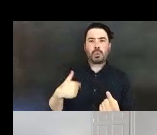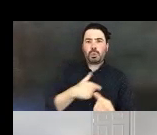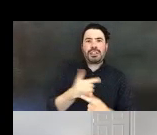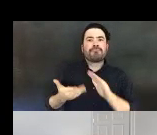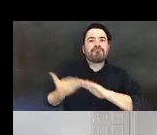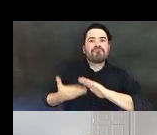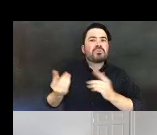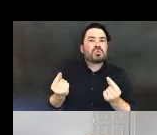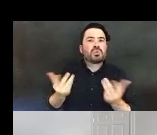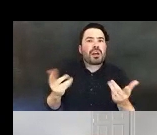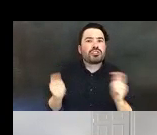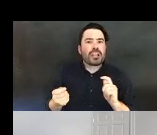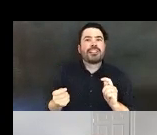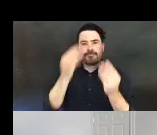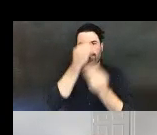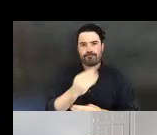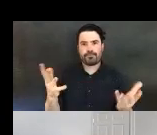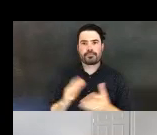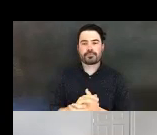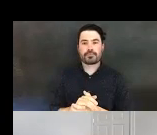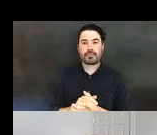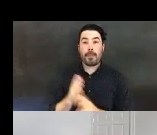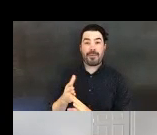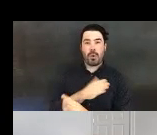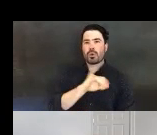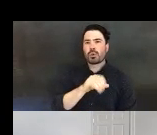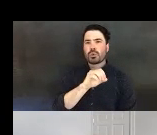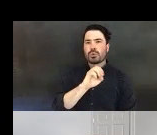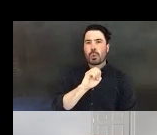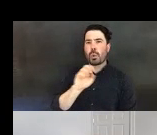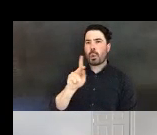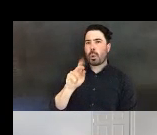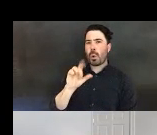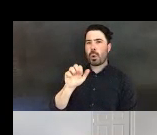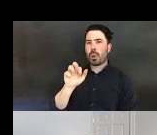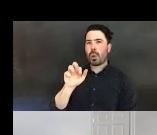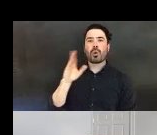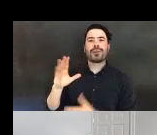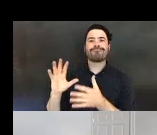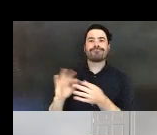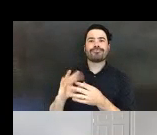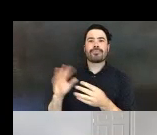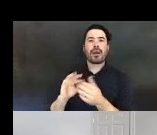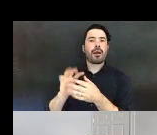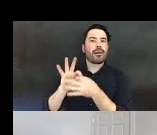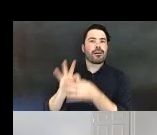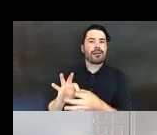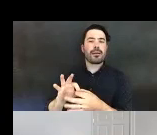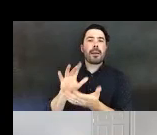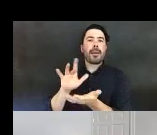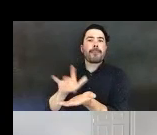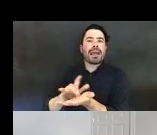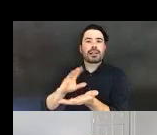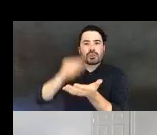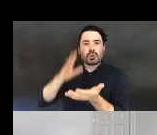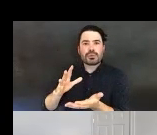to other topics that I've mentioned, Joe Kolars will provide a brief update on the safe return of medical students. Throughout today's town